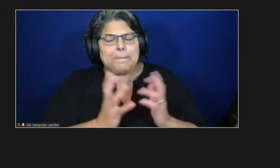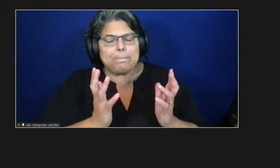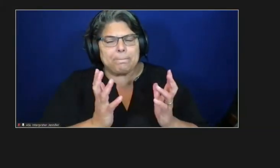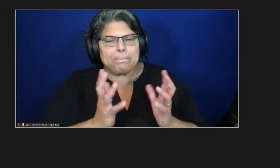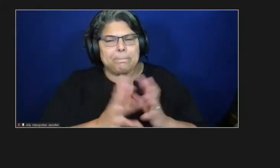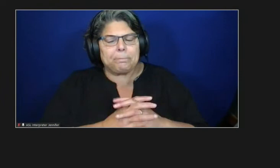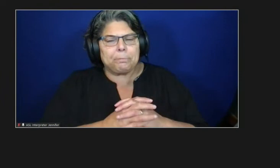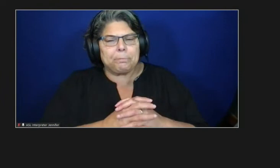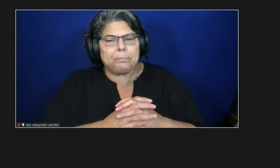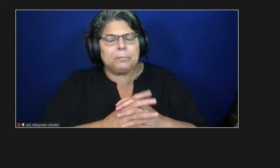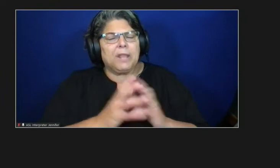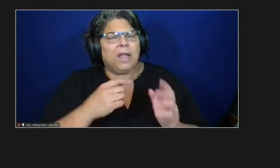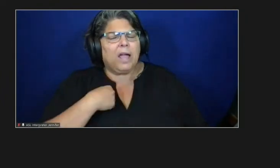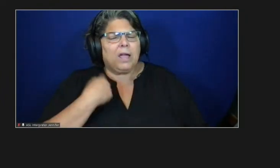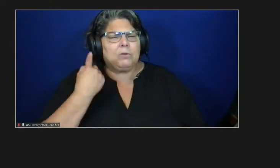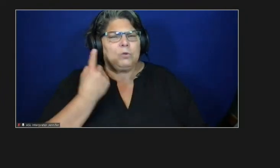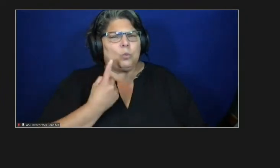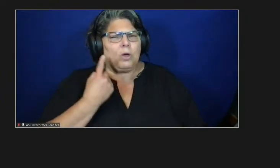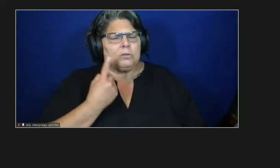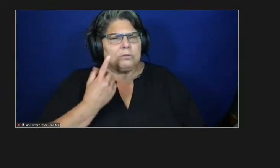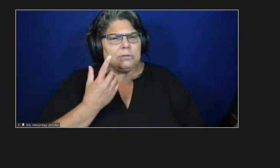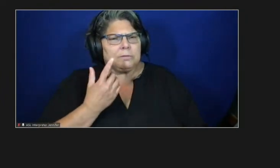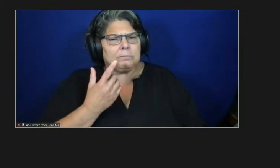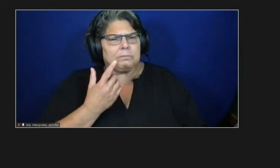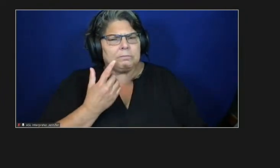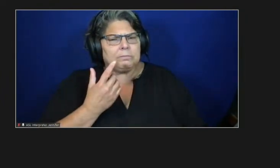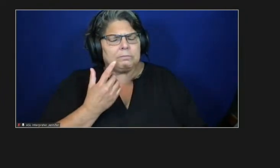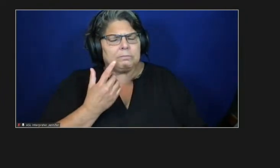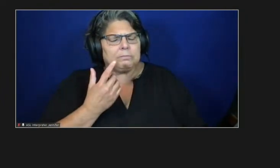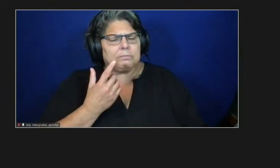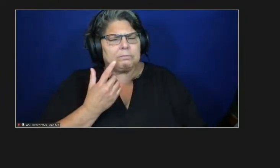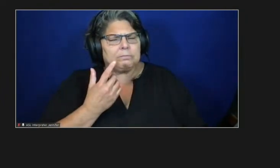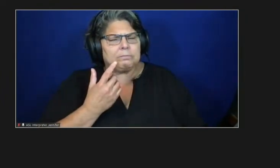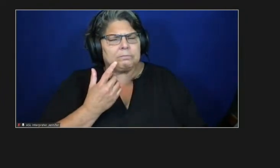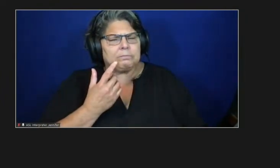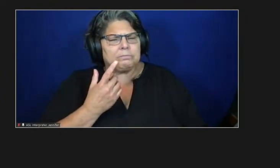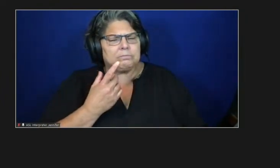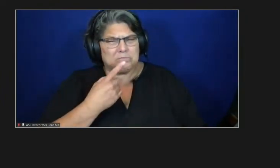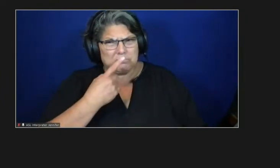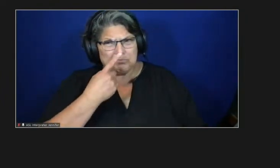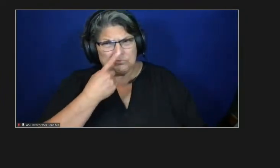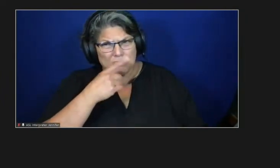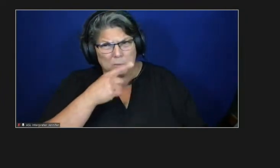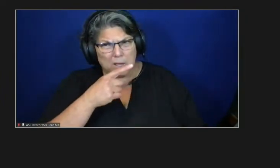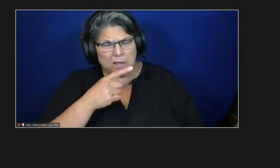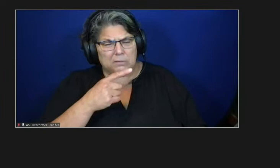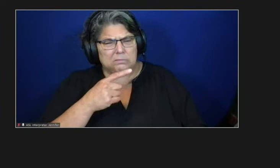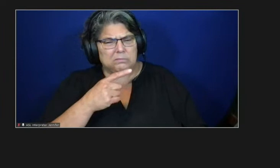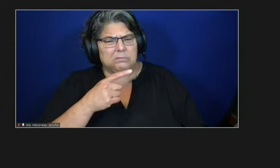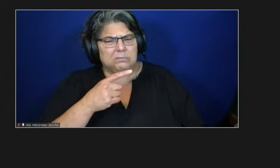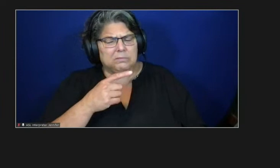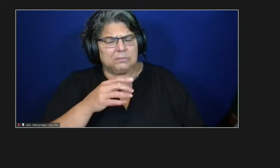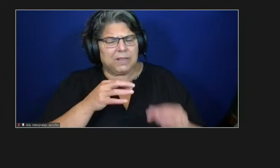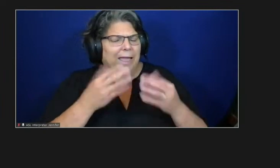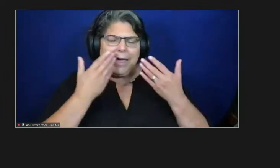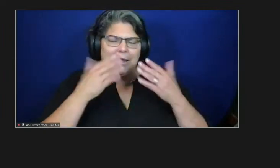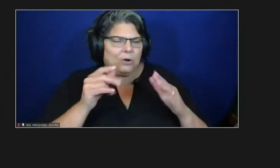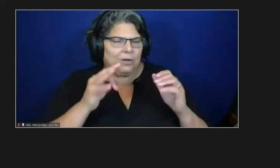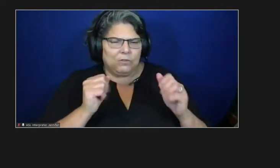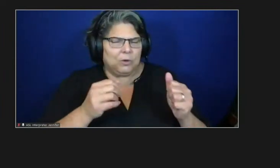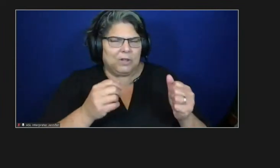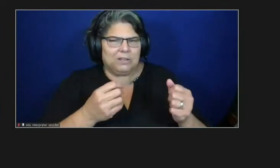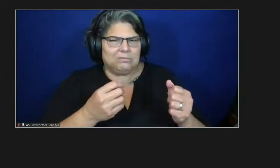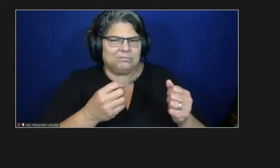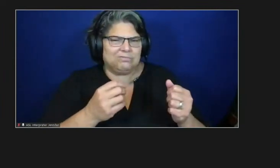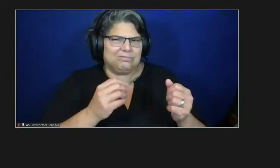So I was wondering, Dr. Coren, if you could walk us through, and I don't know if you're able to provide a little